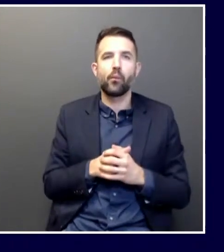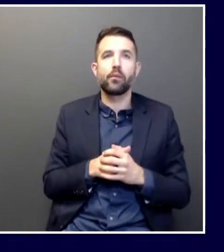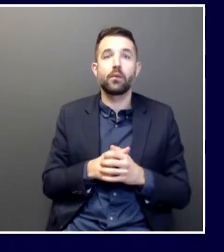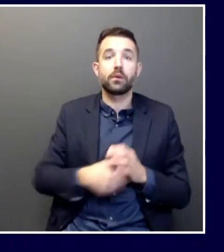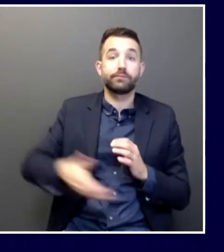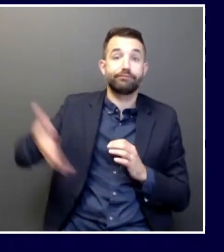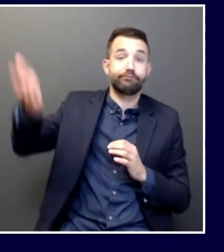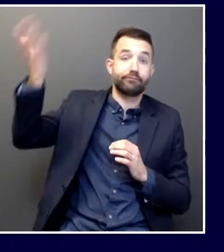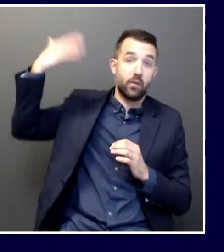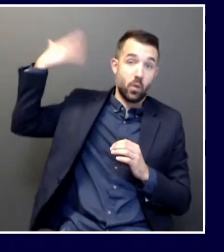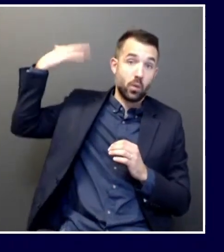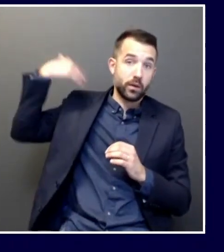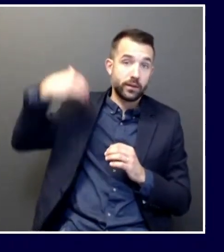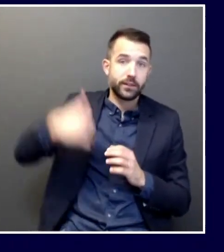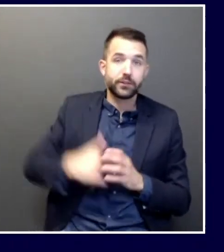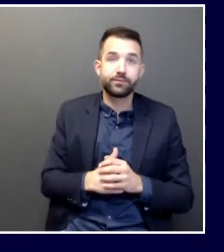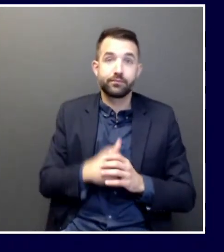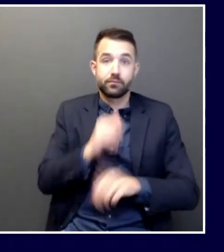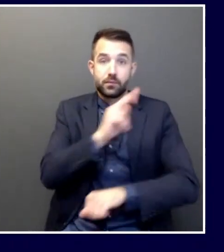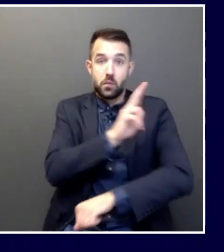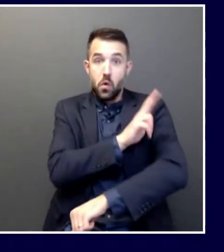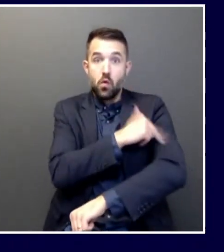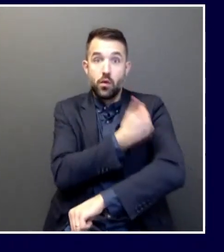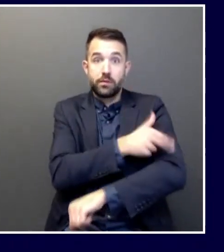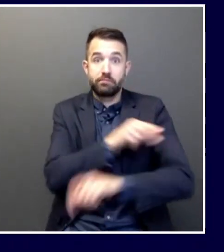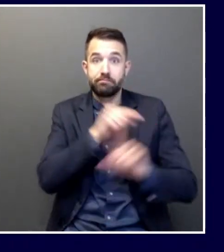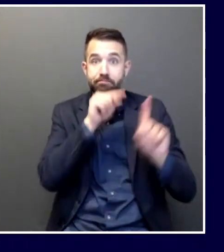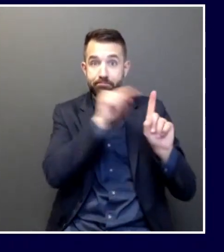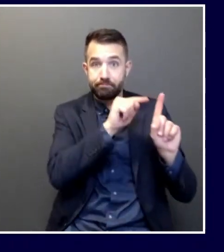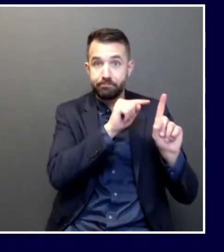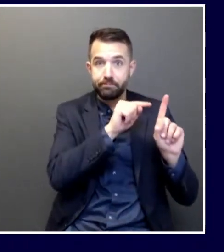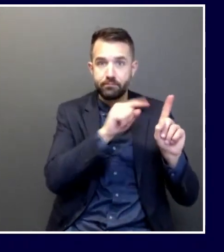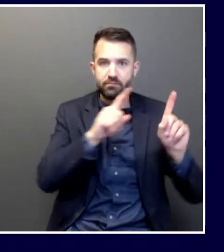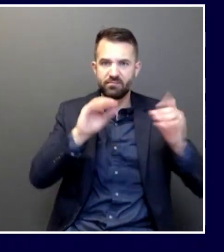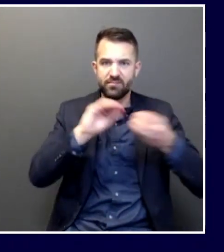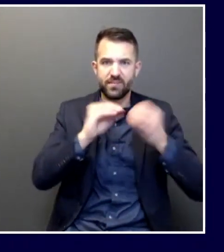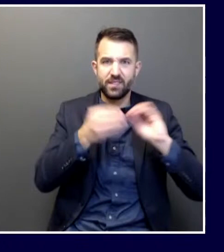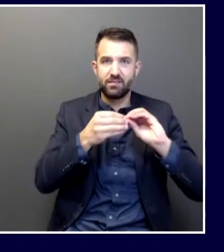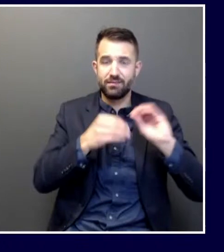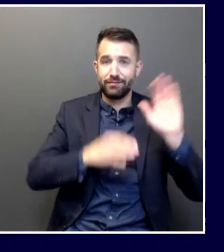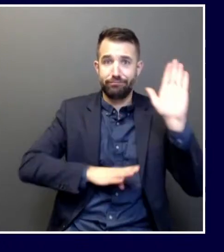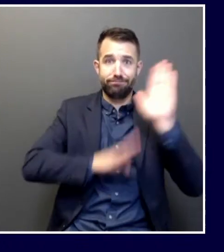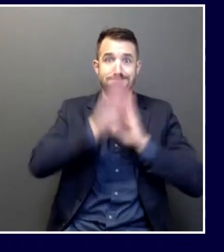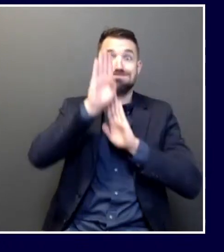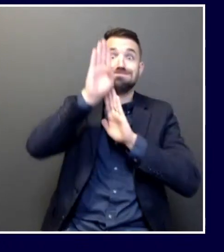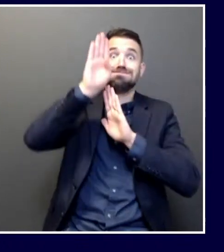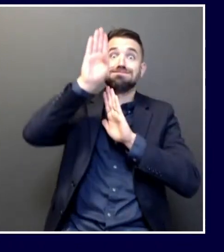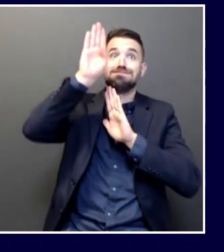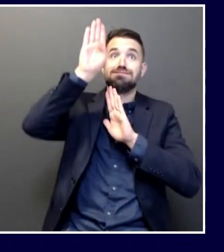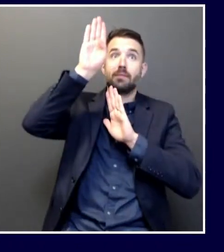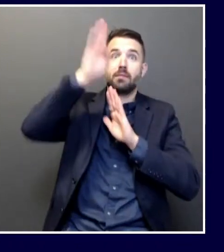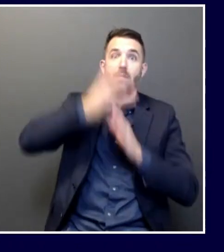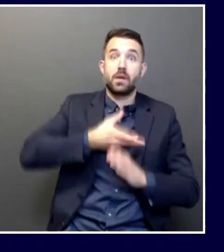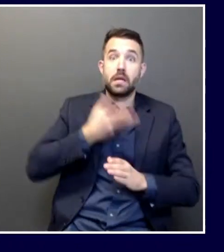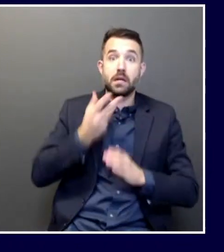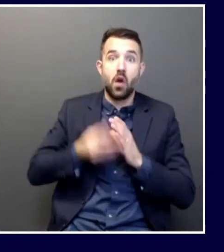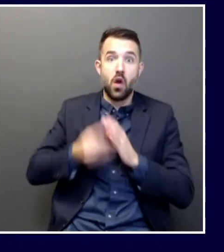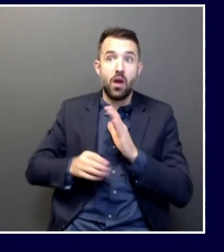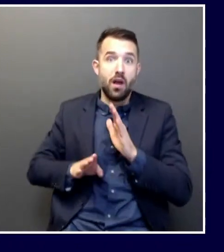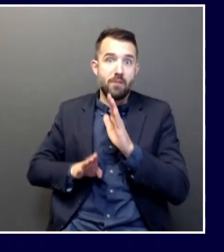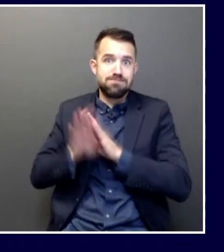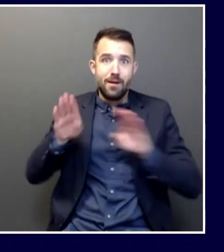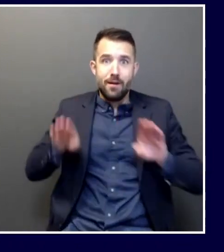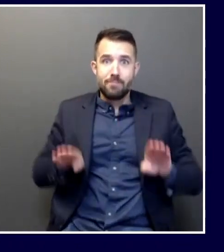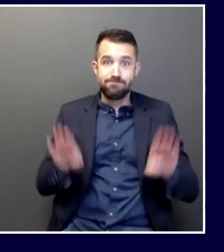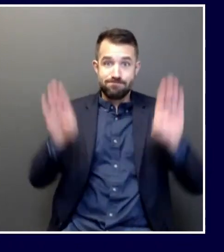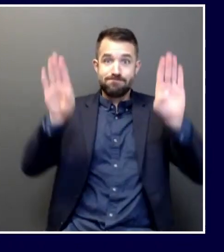a relatively short period of time. But one of my coworkers has been taking a look at the data and noticing that it seems